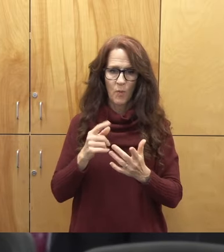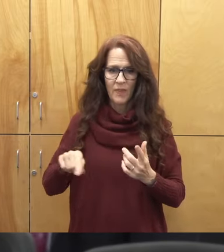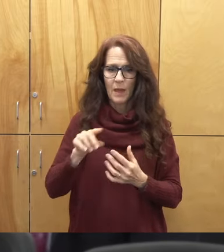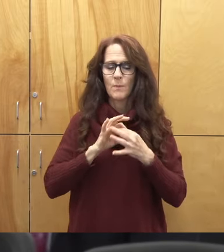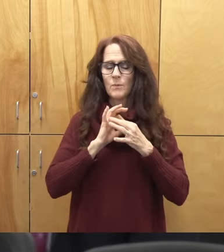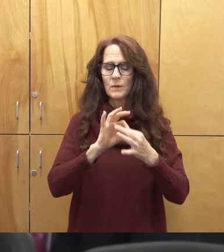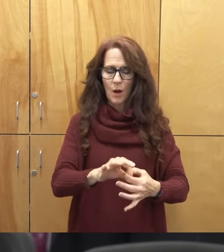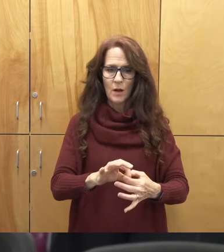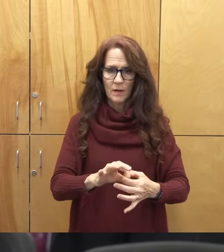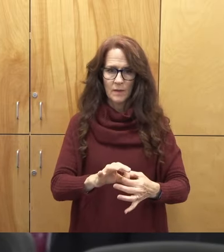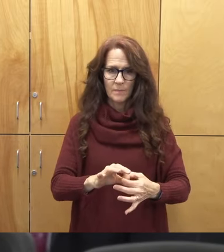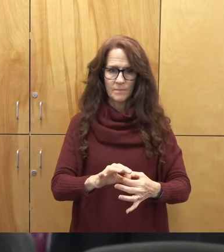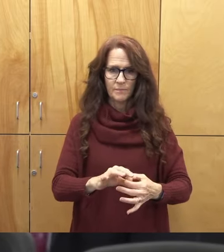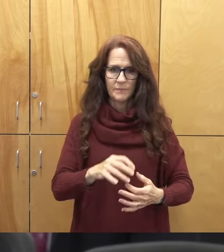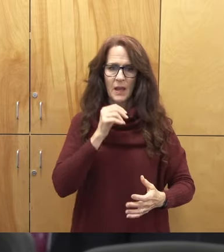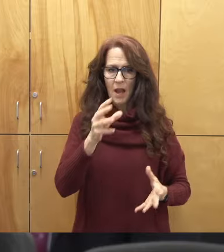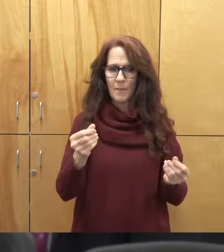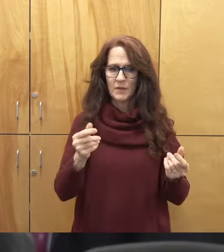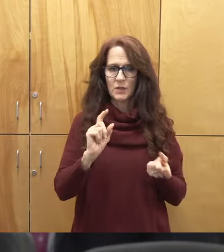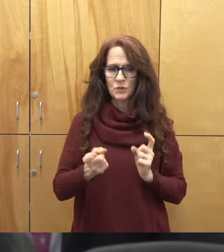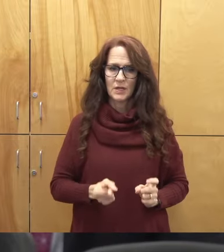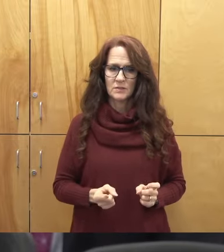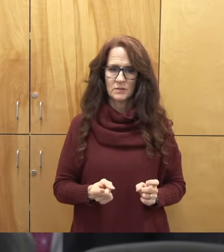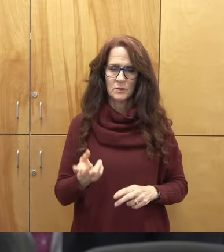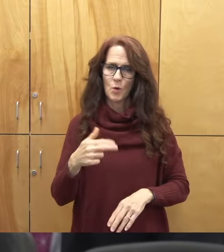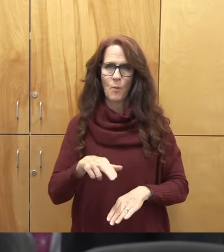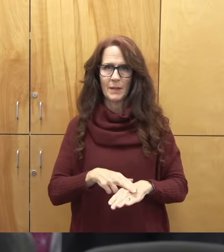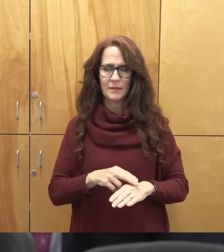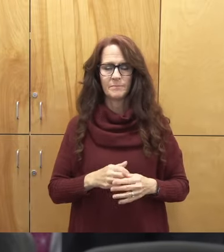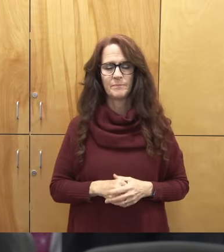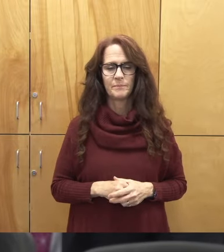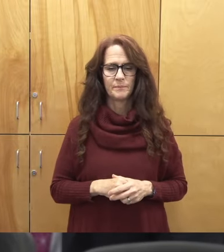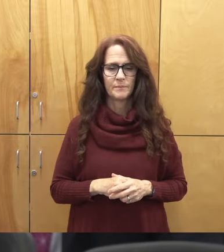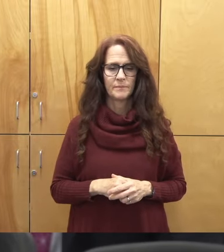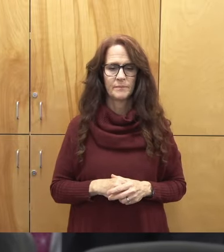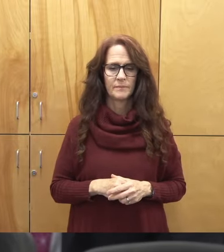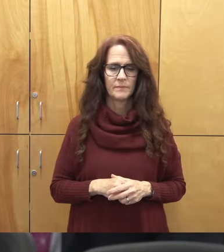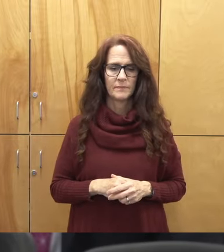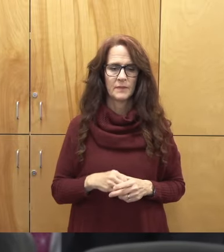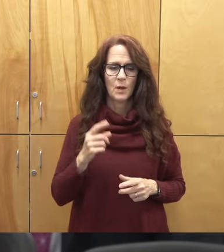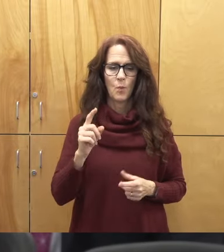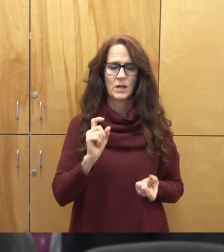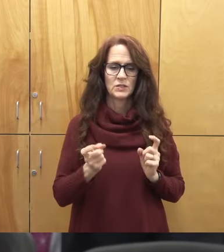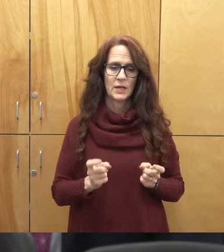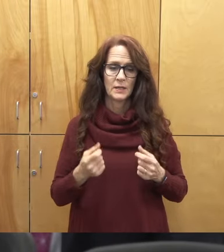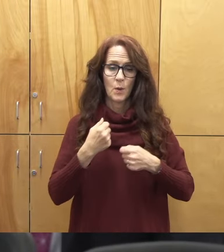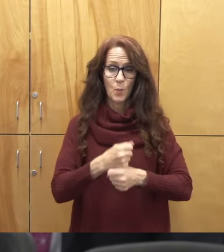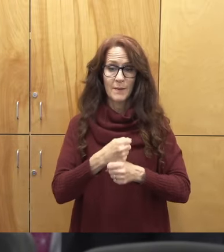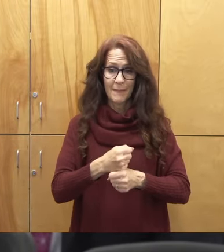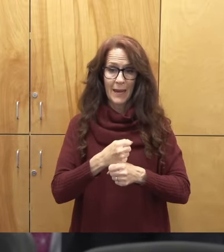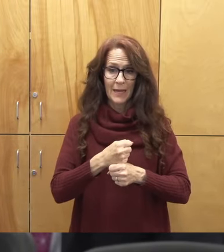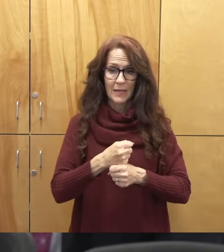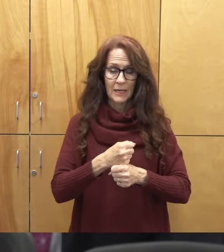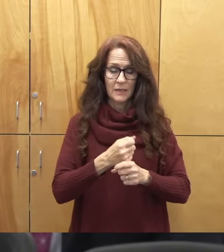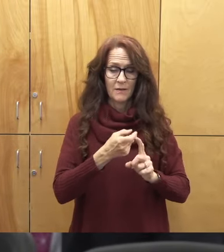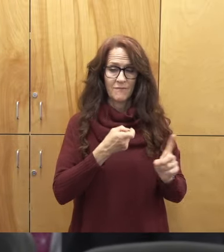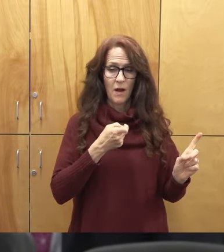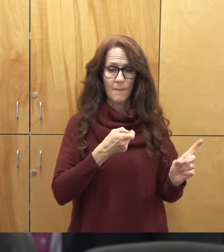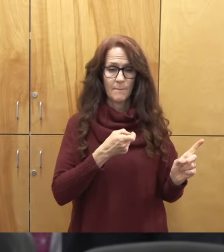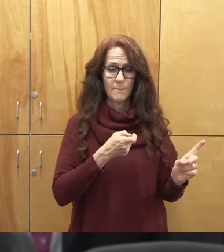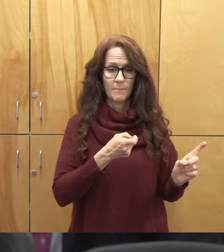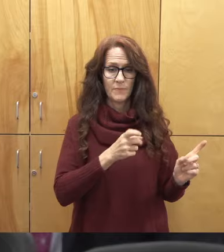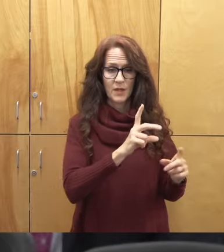regarding non-material changes typically. And this is one of the changes that we had made between